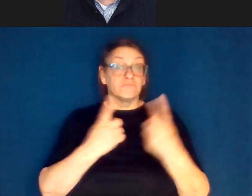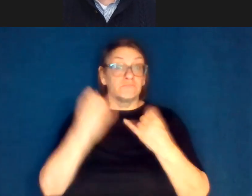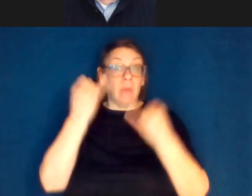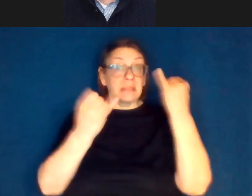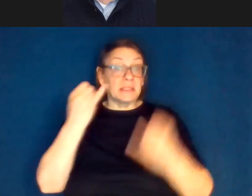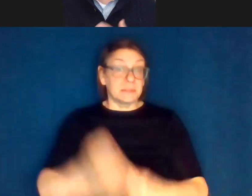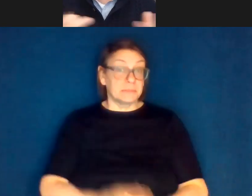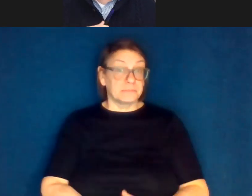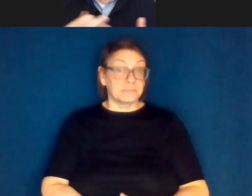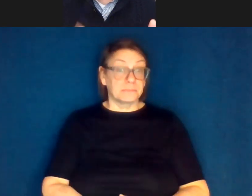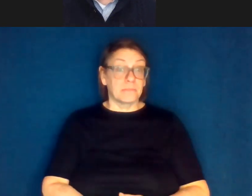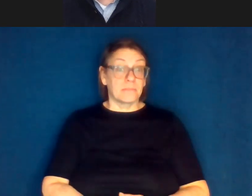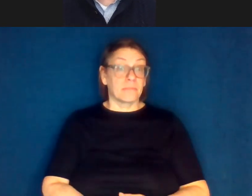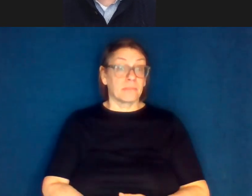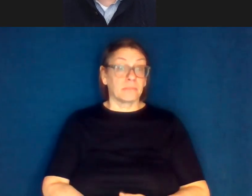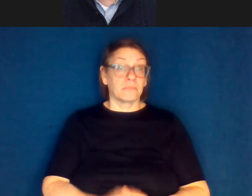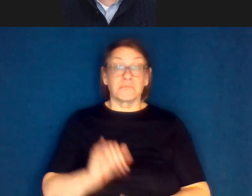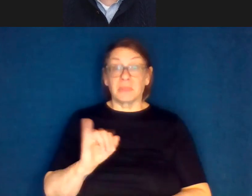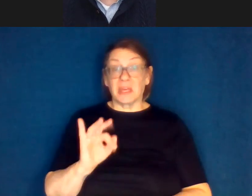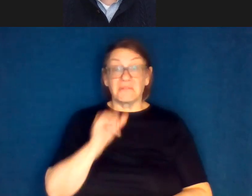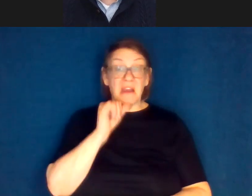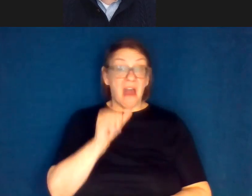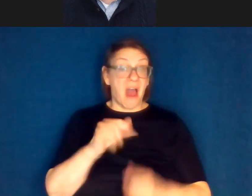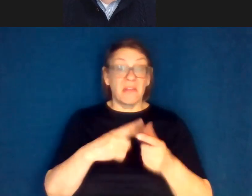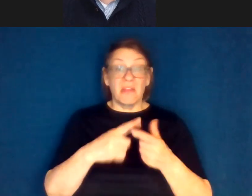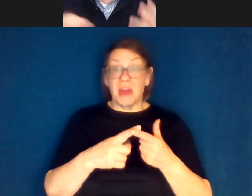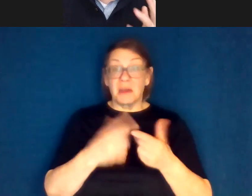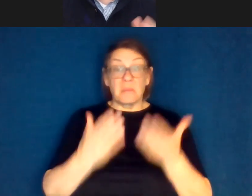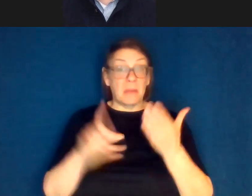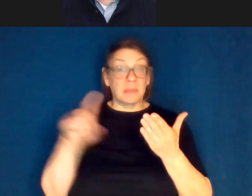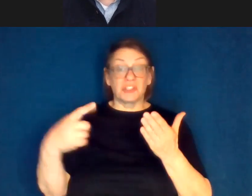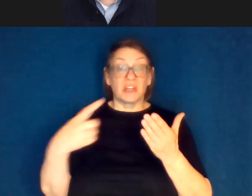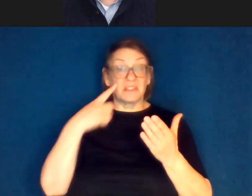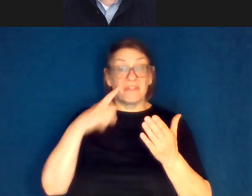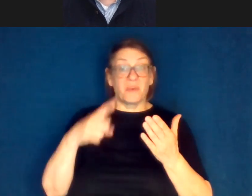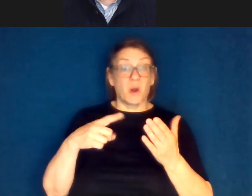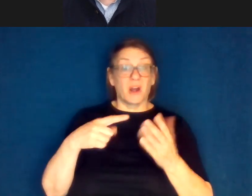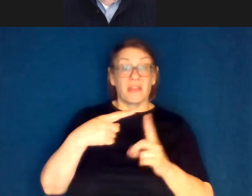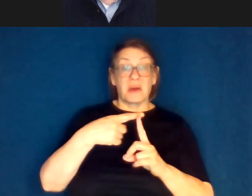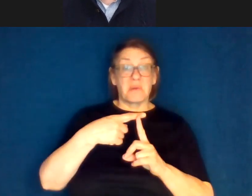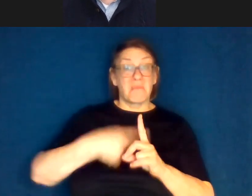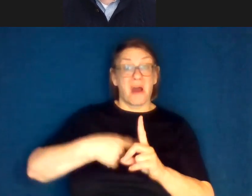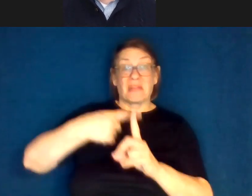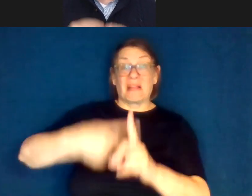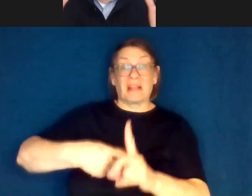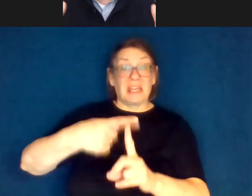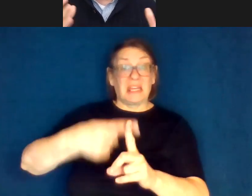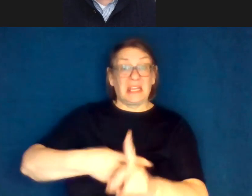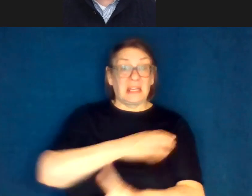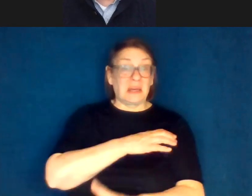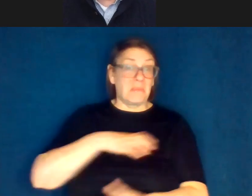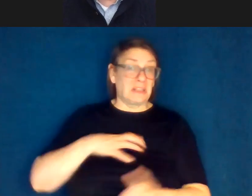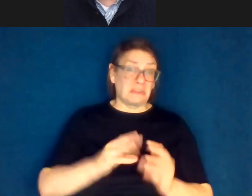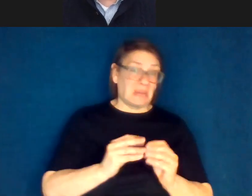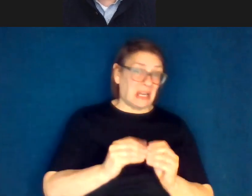know. Otherwise, I don't know if it's something more for the monthly commission meeting that we have, because this is more